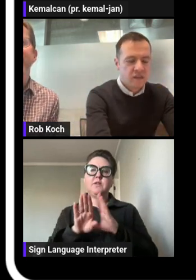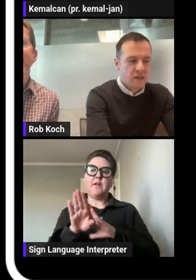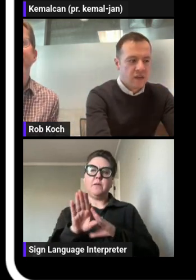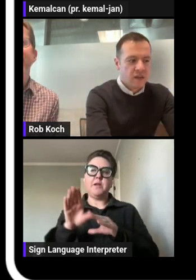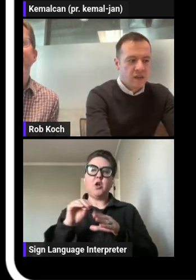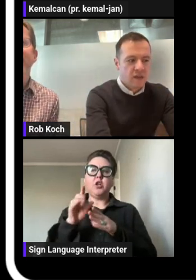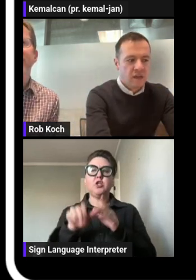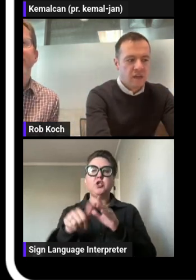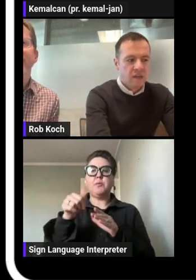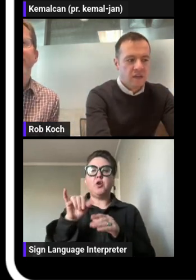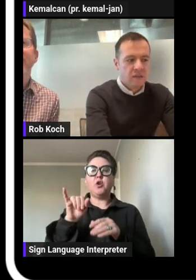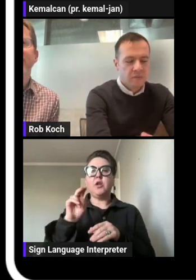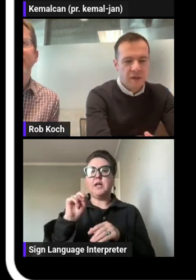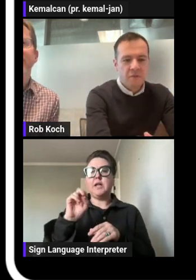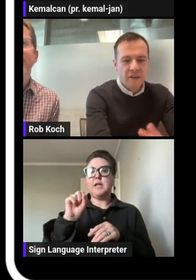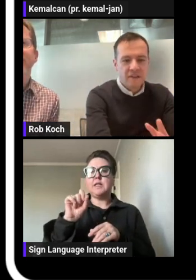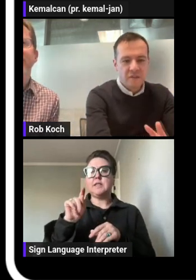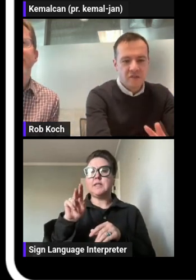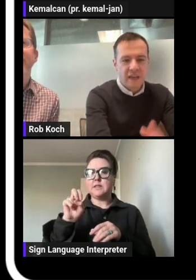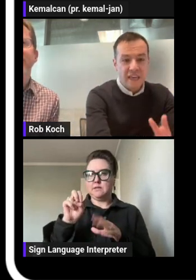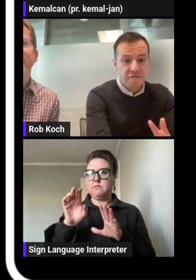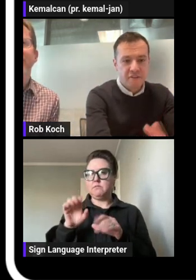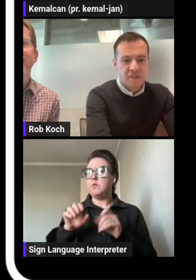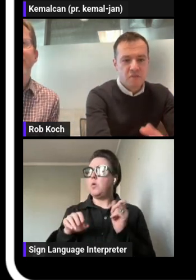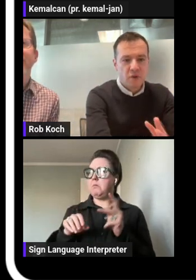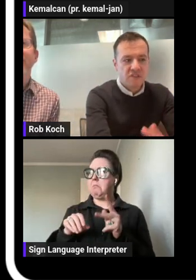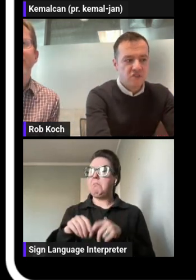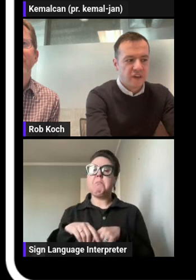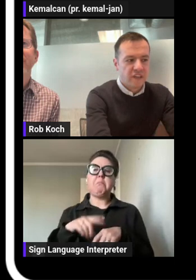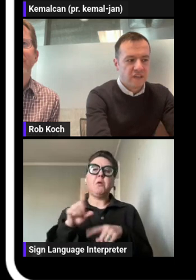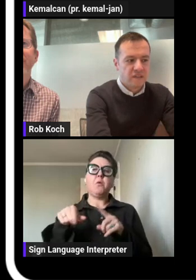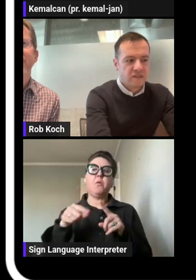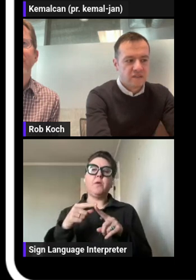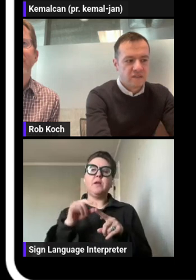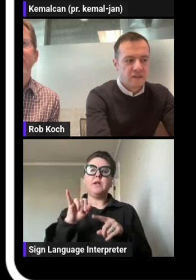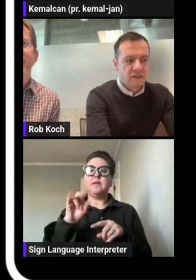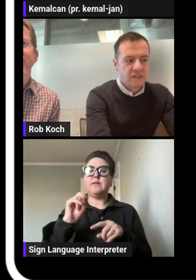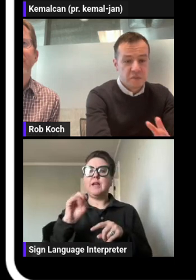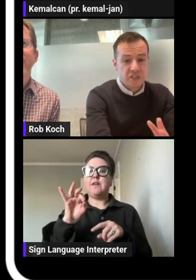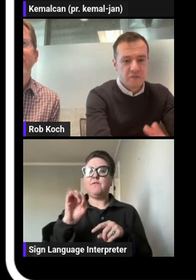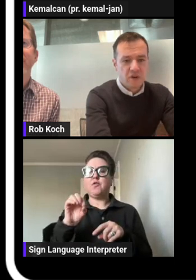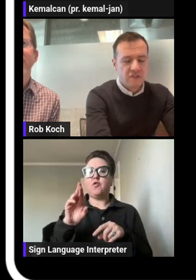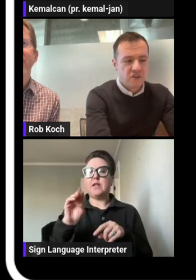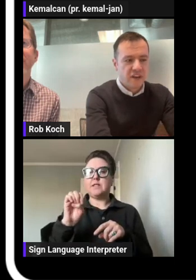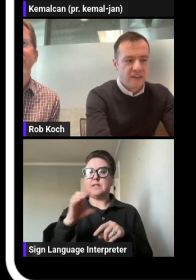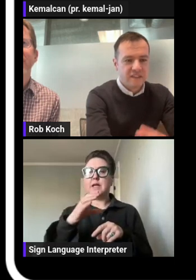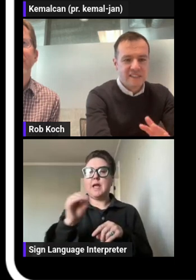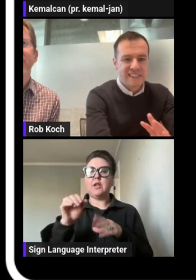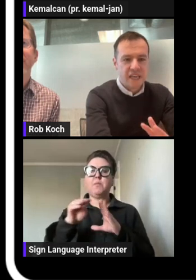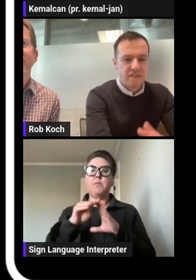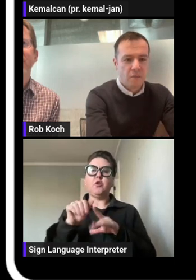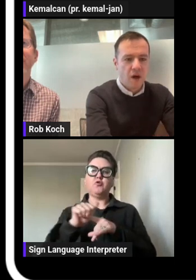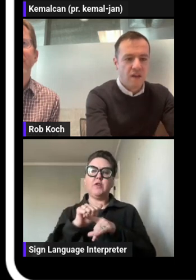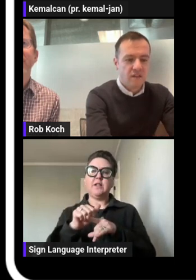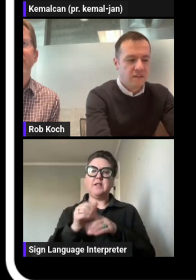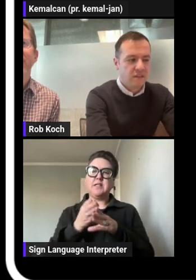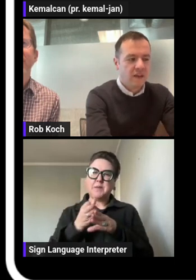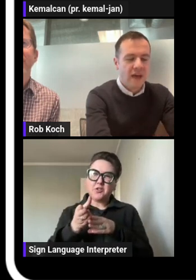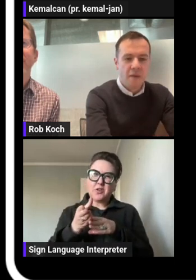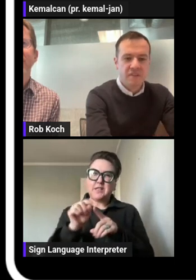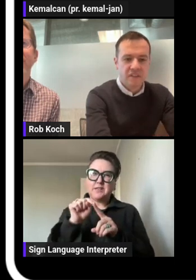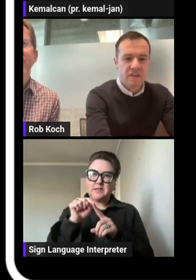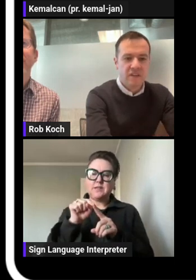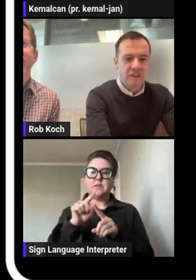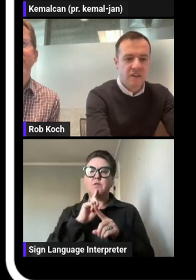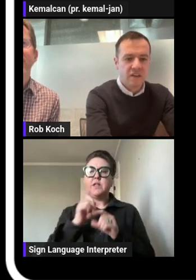instance. Okay. But when it comes to like inference and model training, special model training and saving the model,